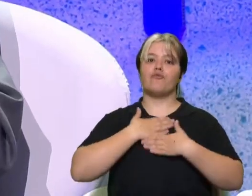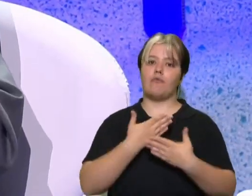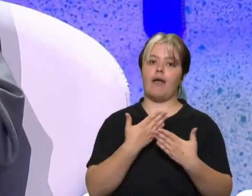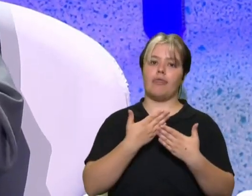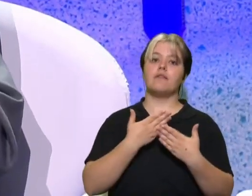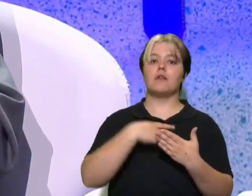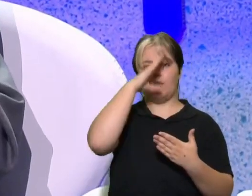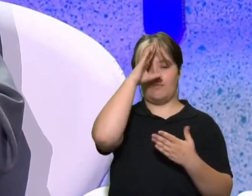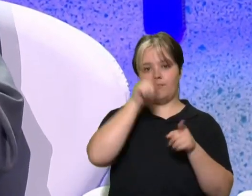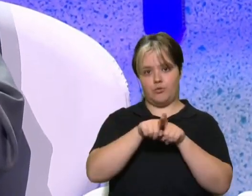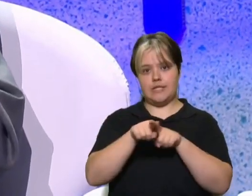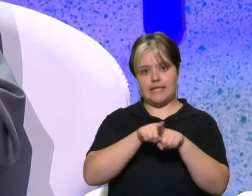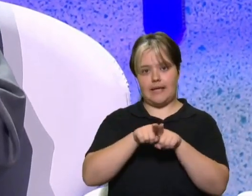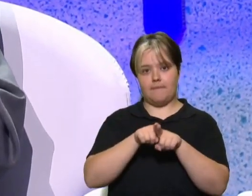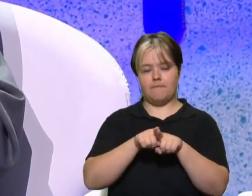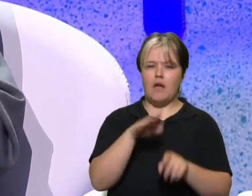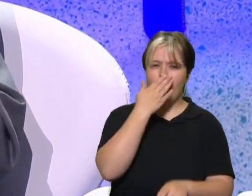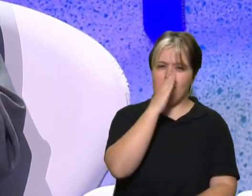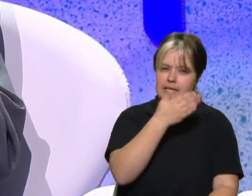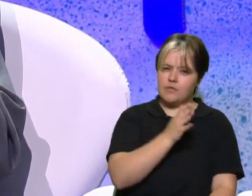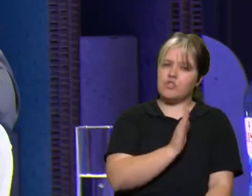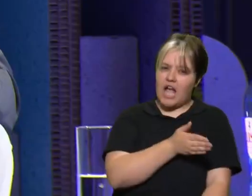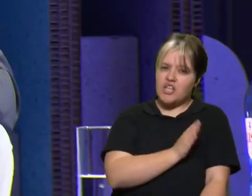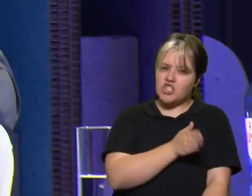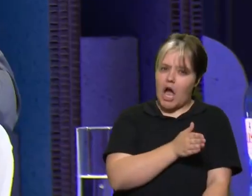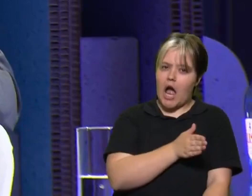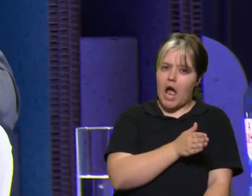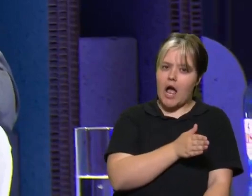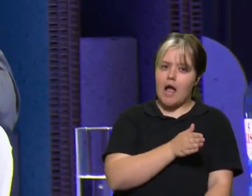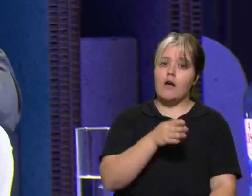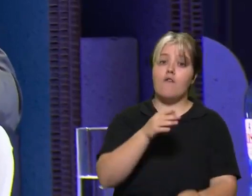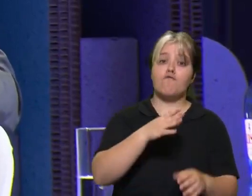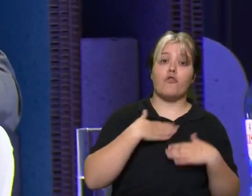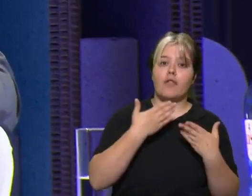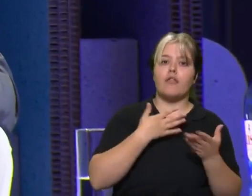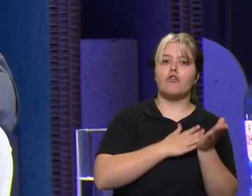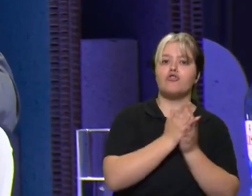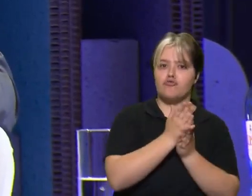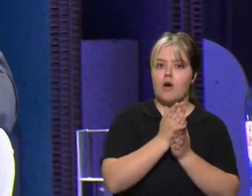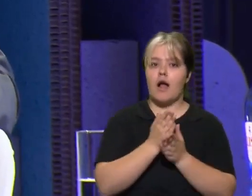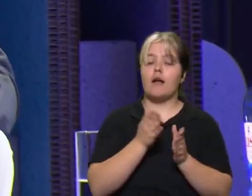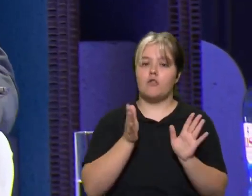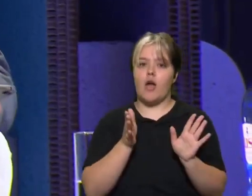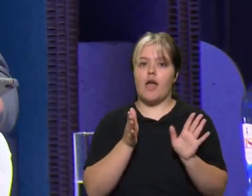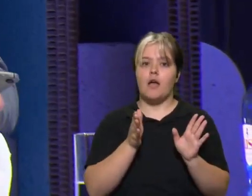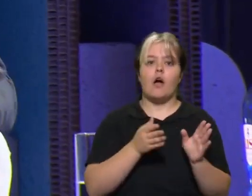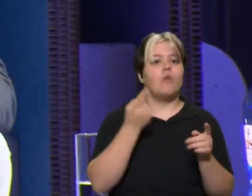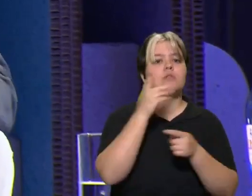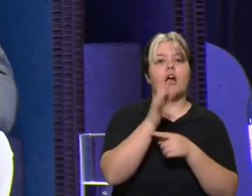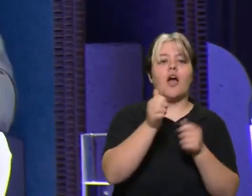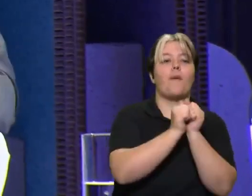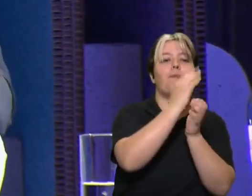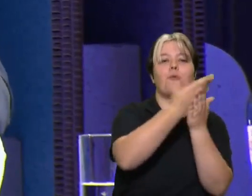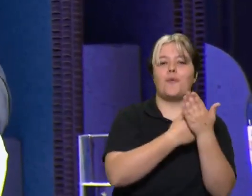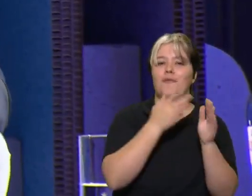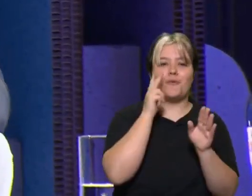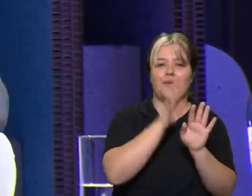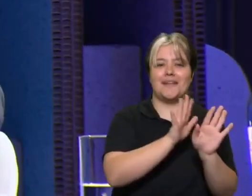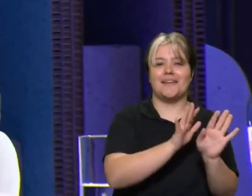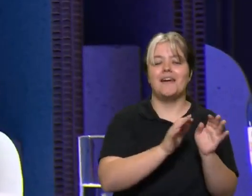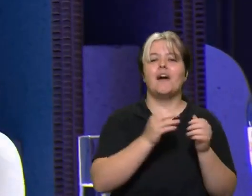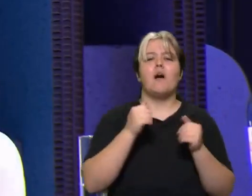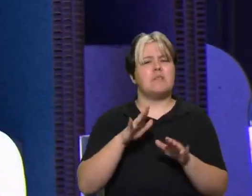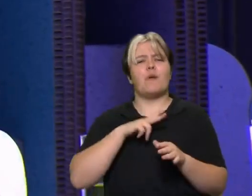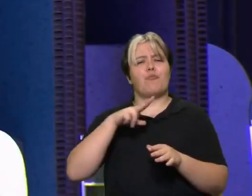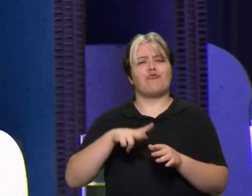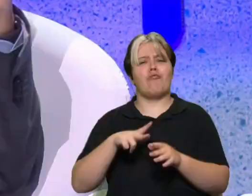there needs to be a political will. But in addition to this